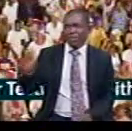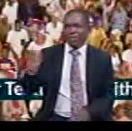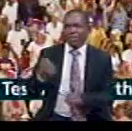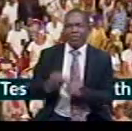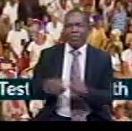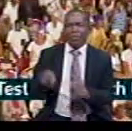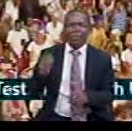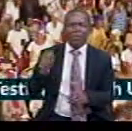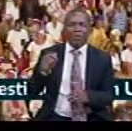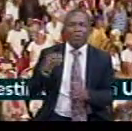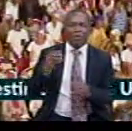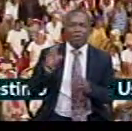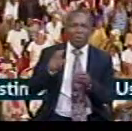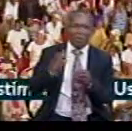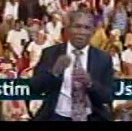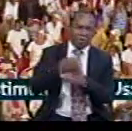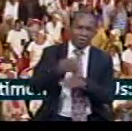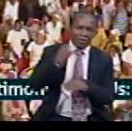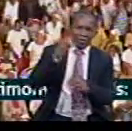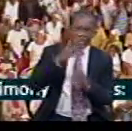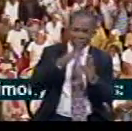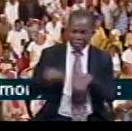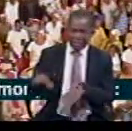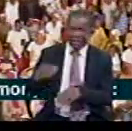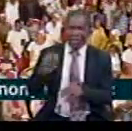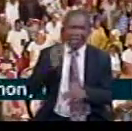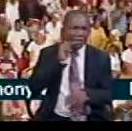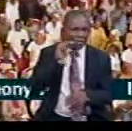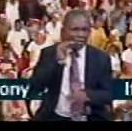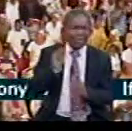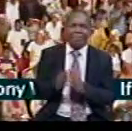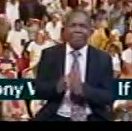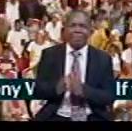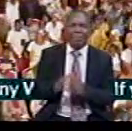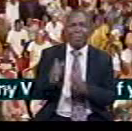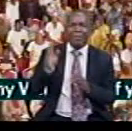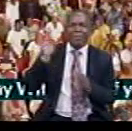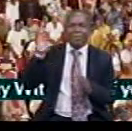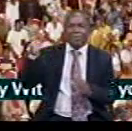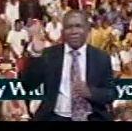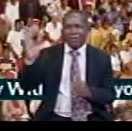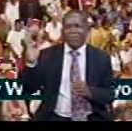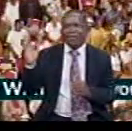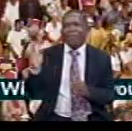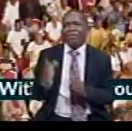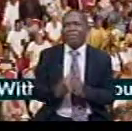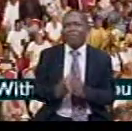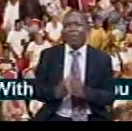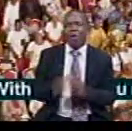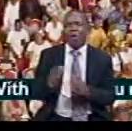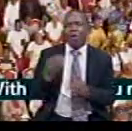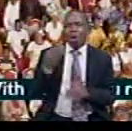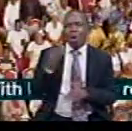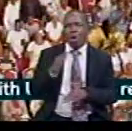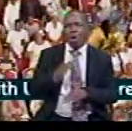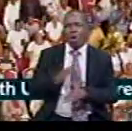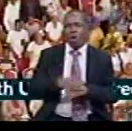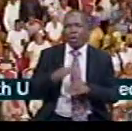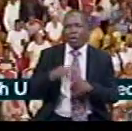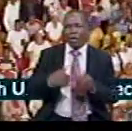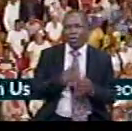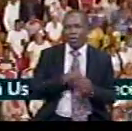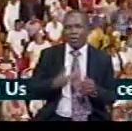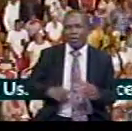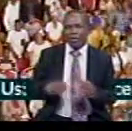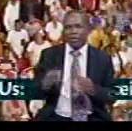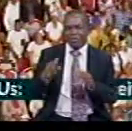Boki local government precisely, testified of suffering from sleeplessness in the last 1 week. But after the prayer of